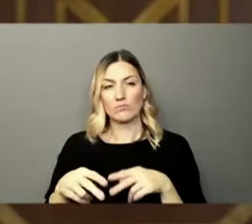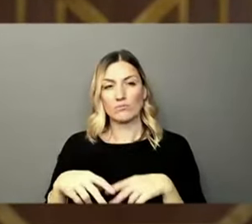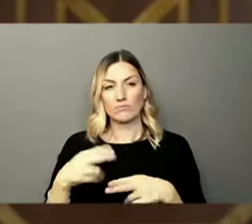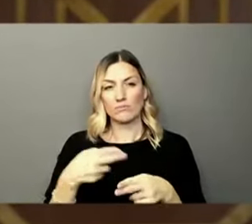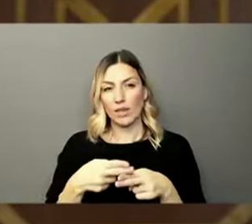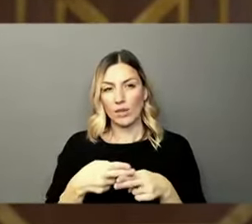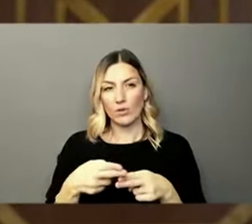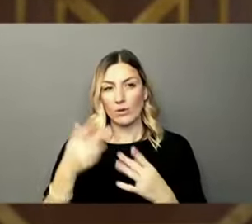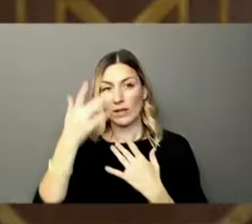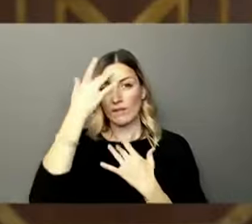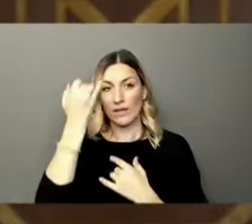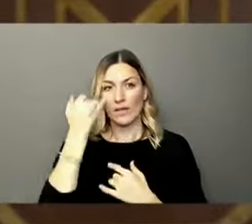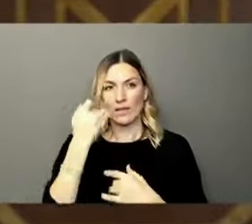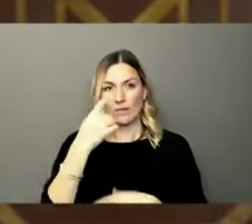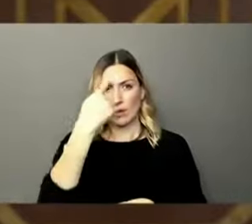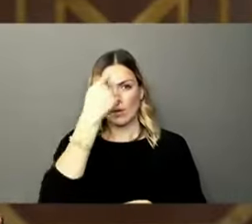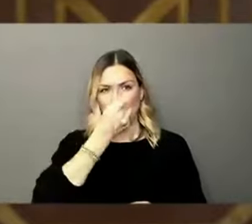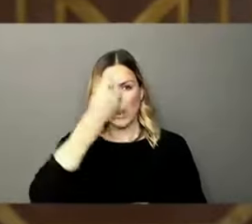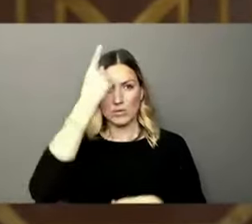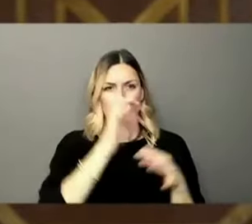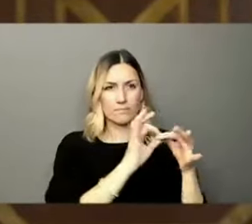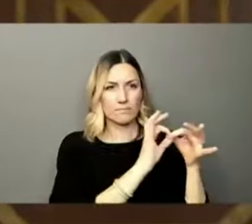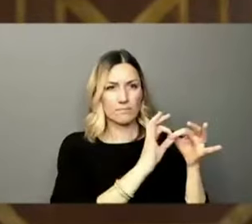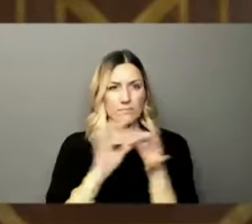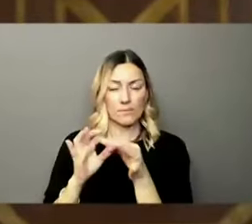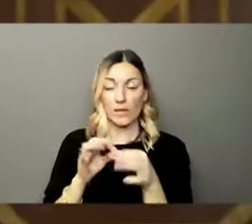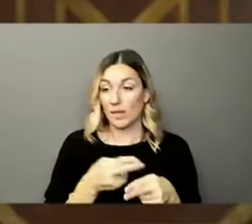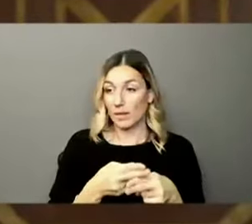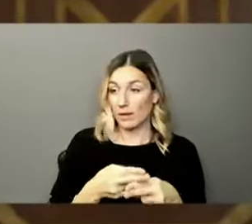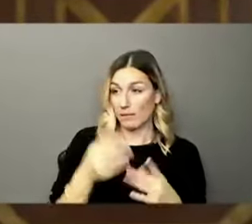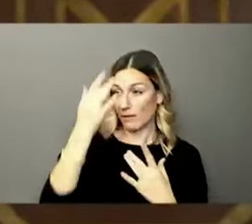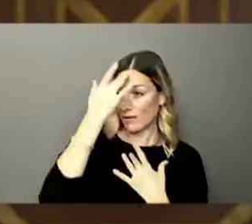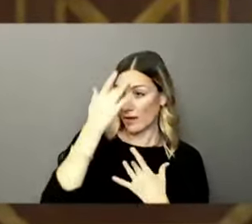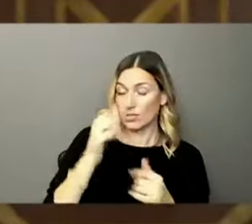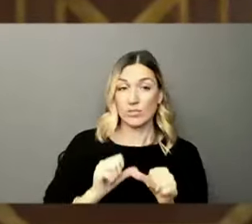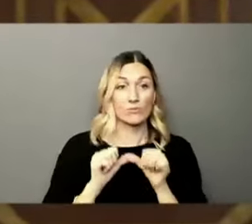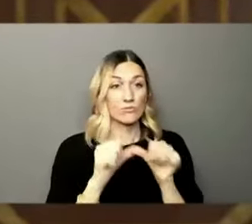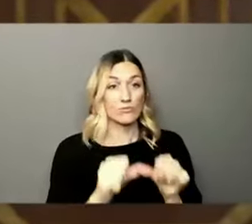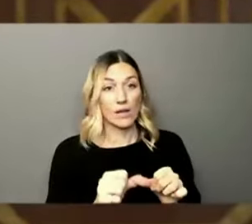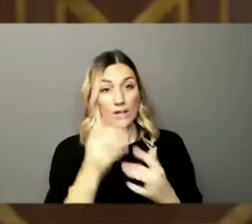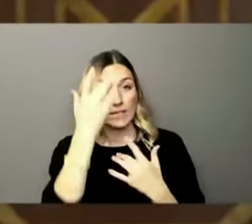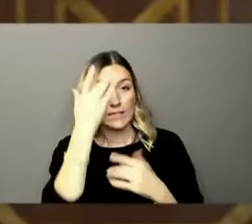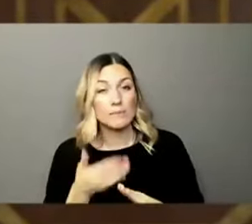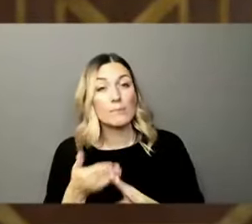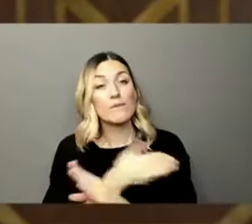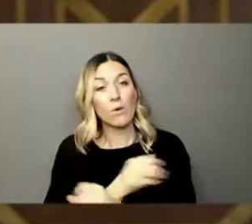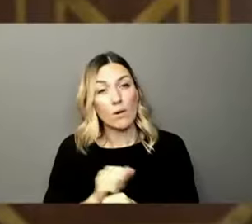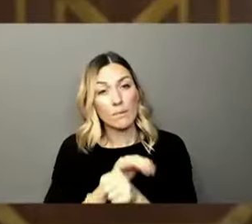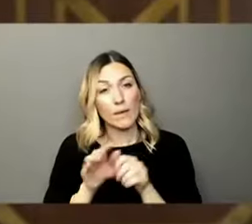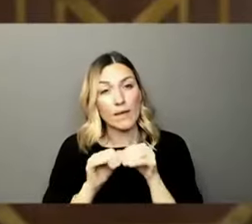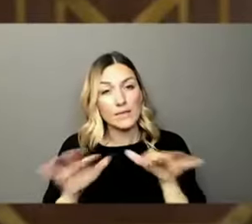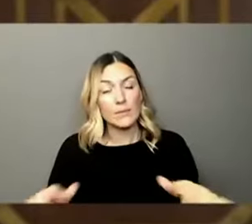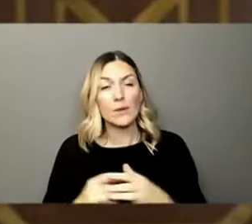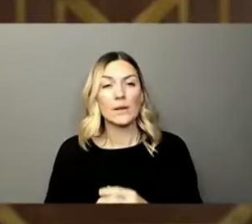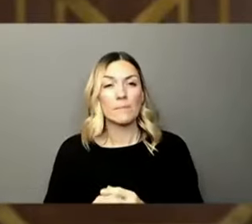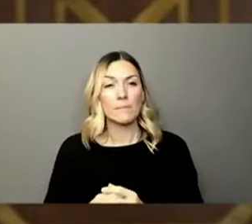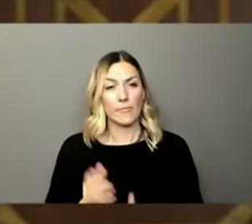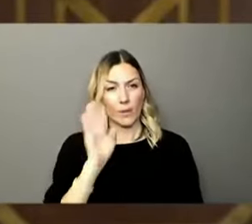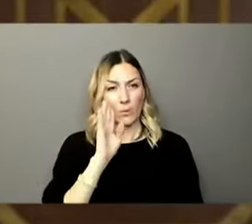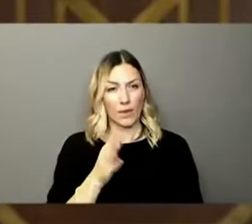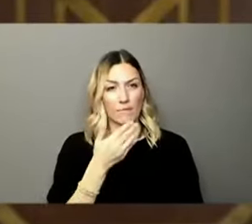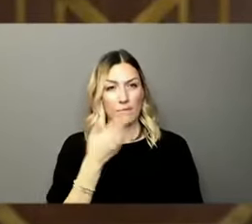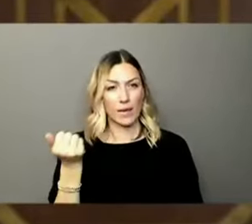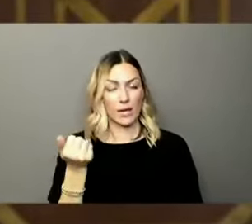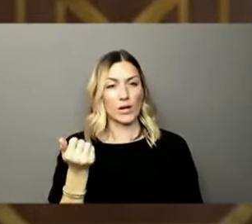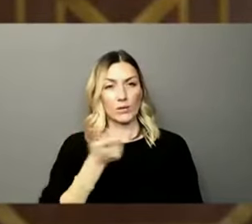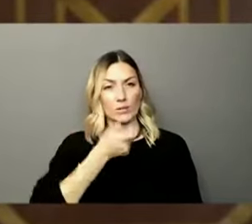the dots between acute infections and chronic disease before the pandemic, we'd have been much, much better placed to